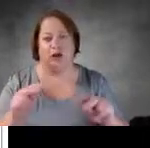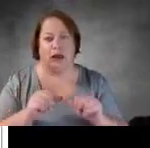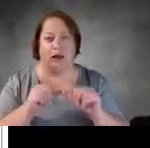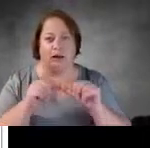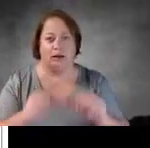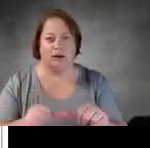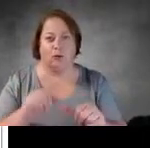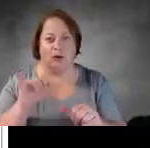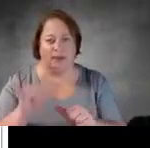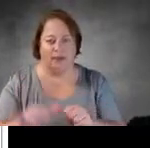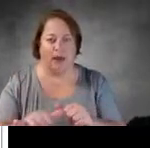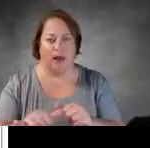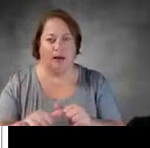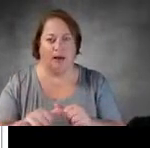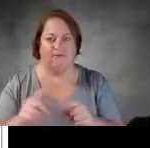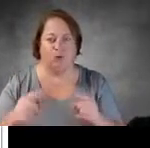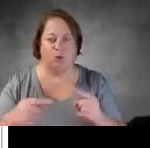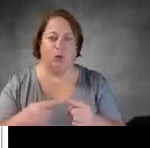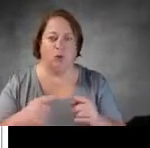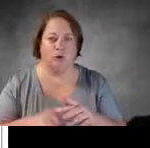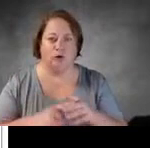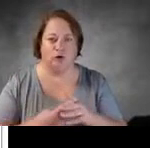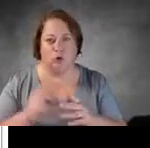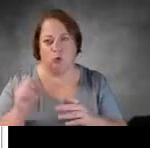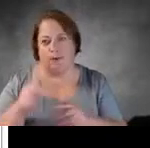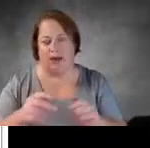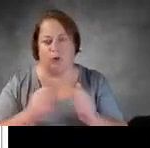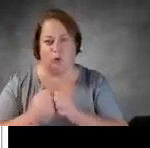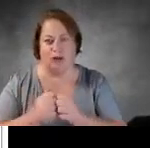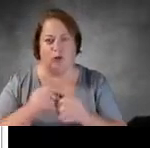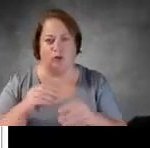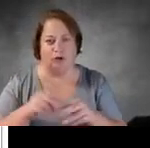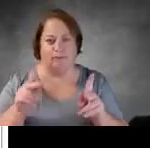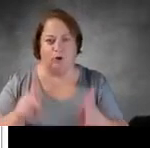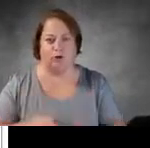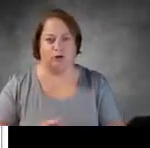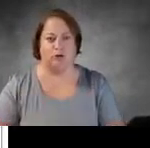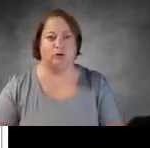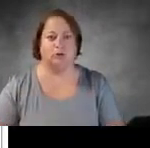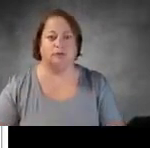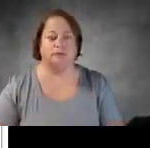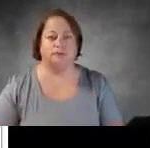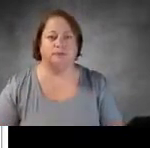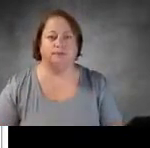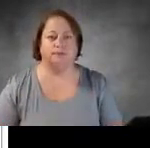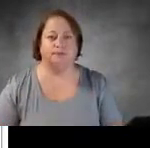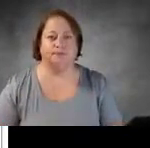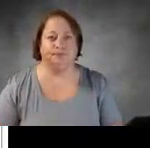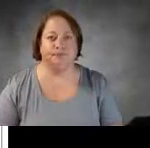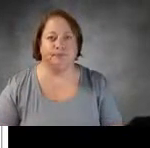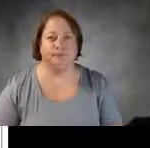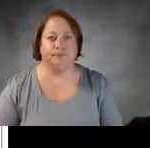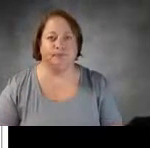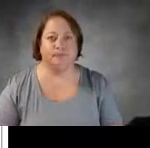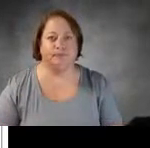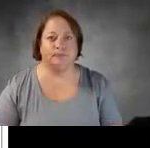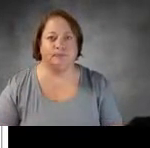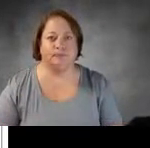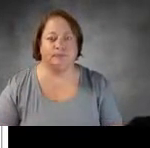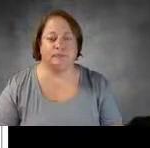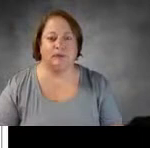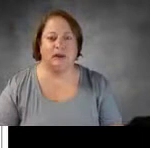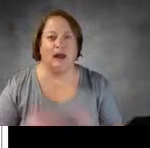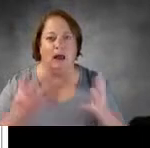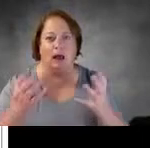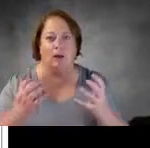continuing that even as we start to come back together in person. I do like to keep you guys in the loop